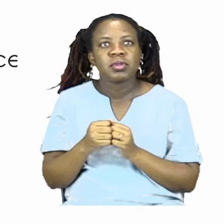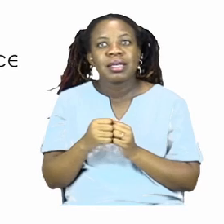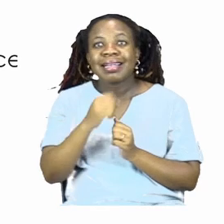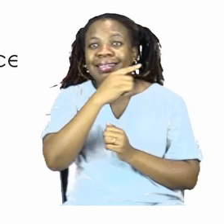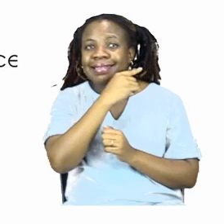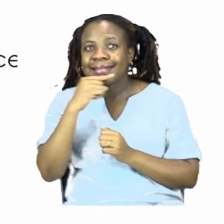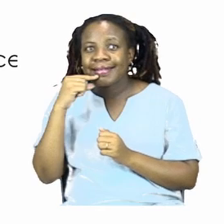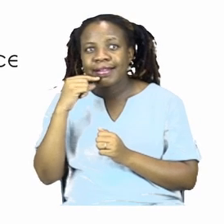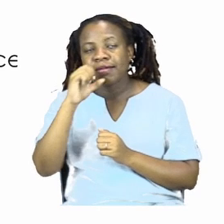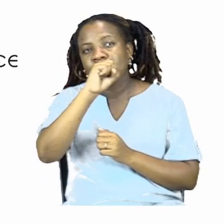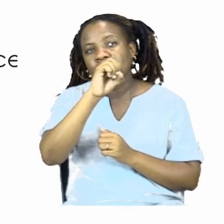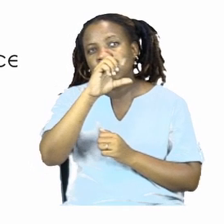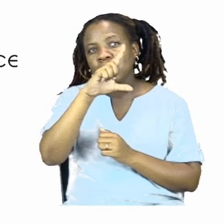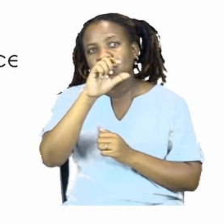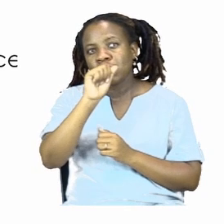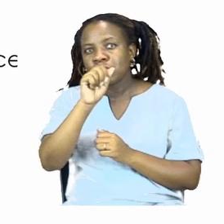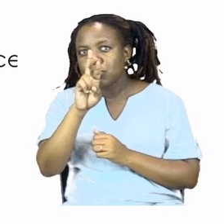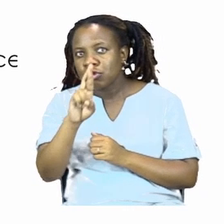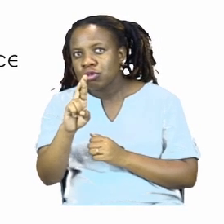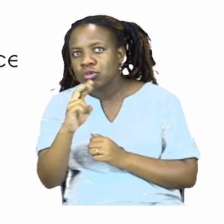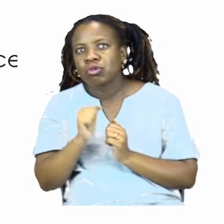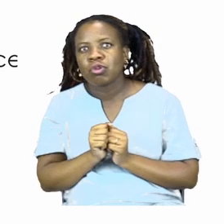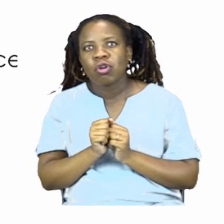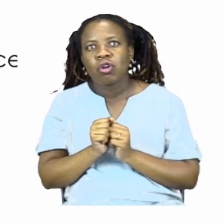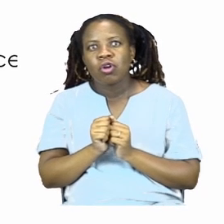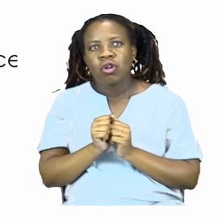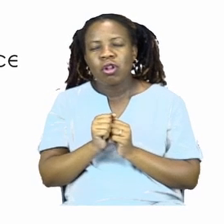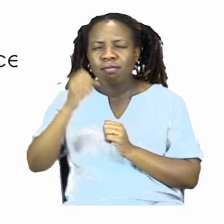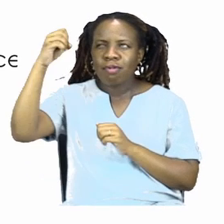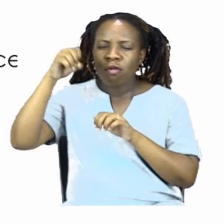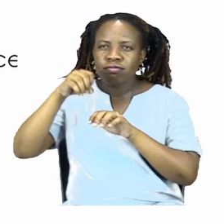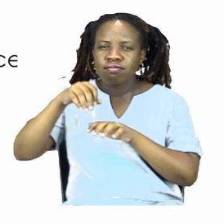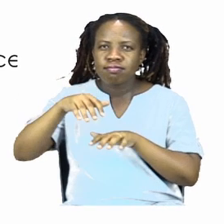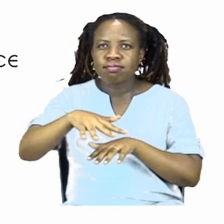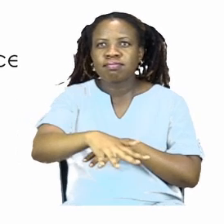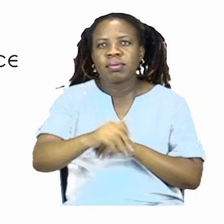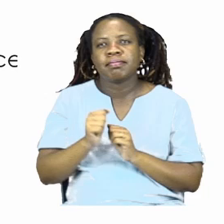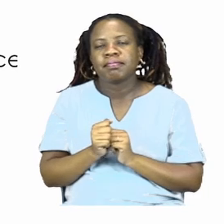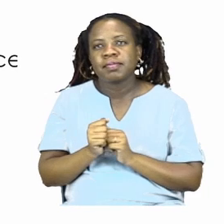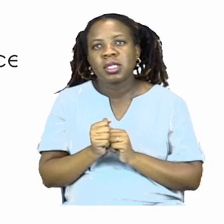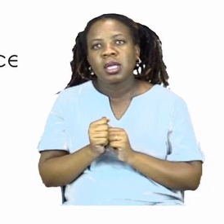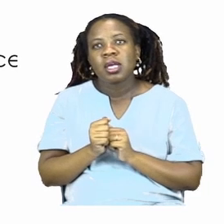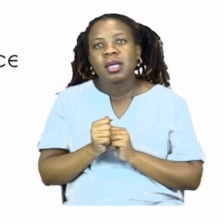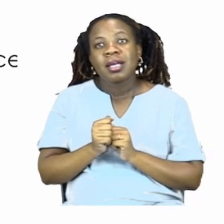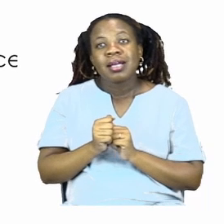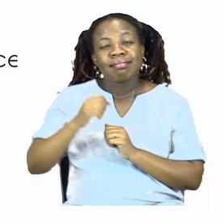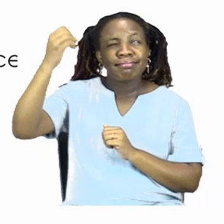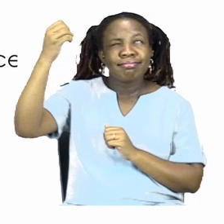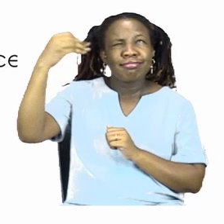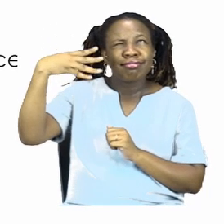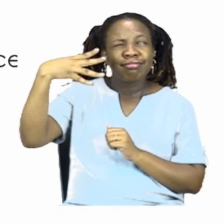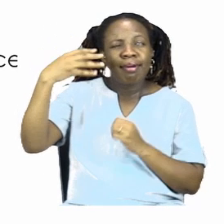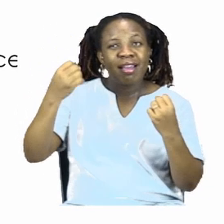rays. The solar energy is used by humans, animals, and